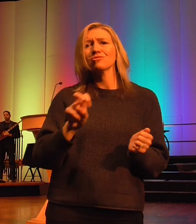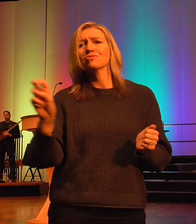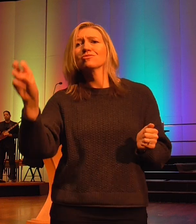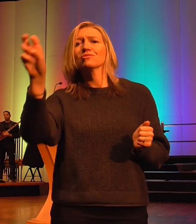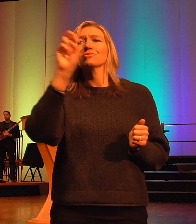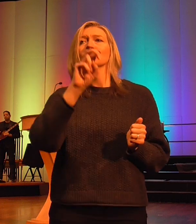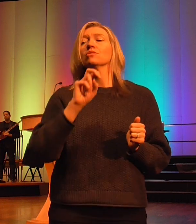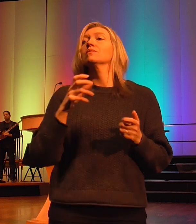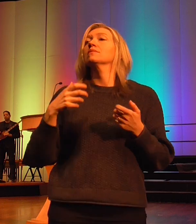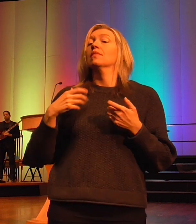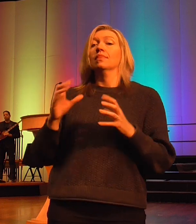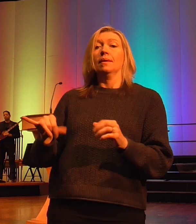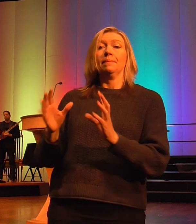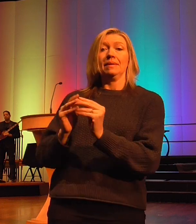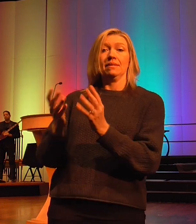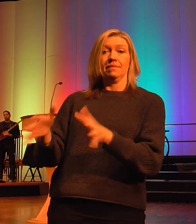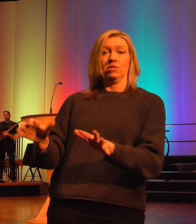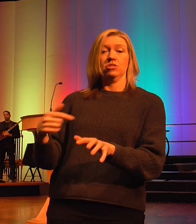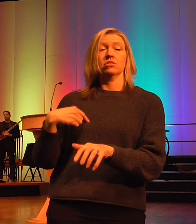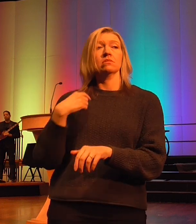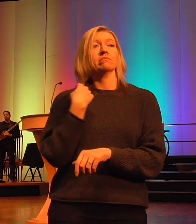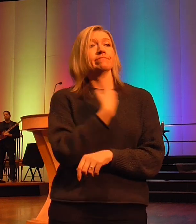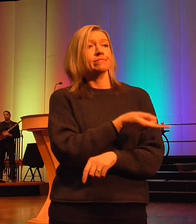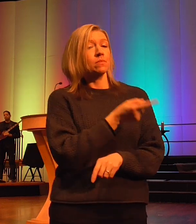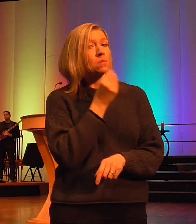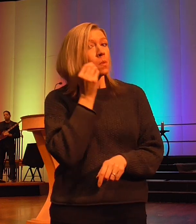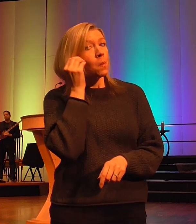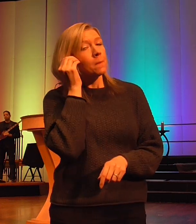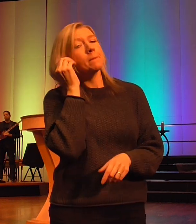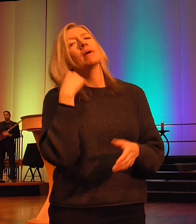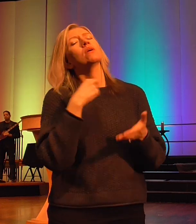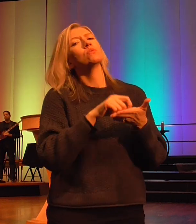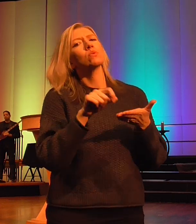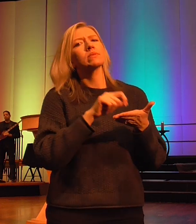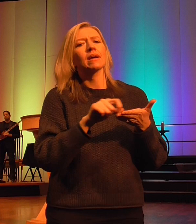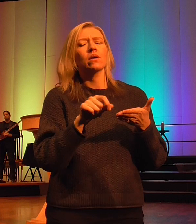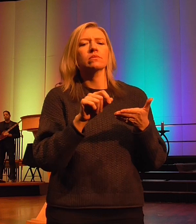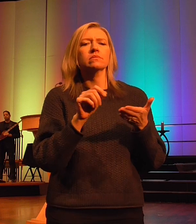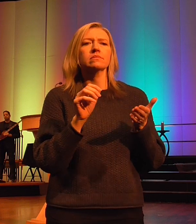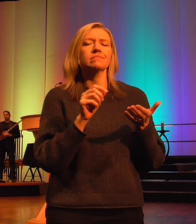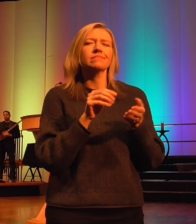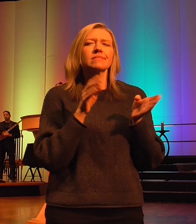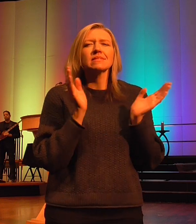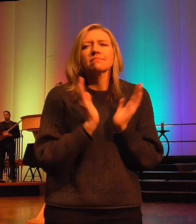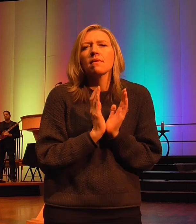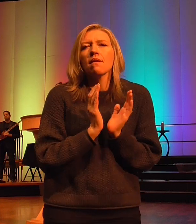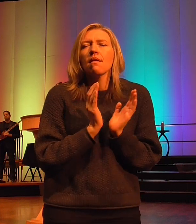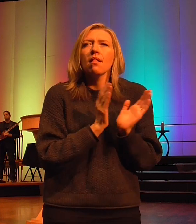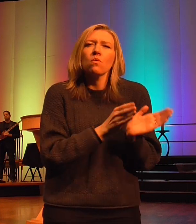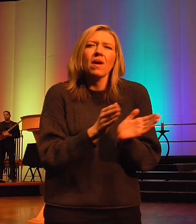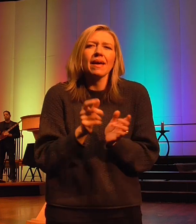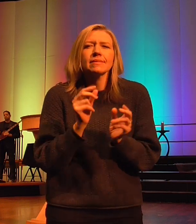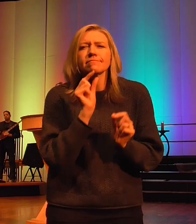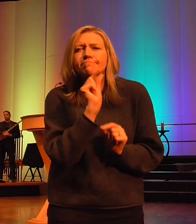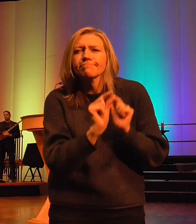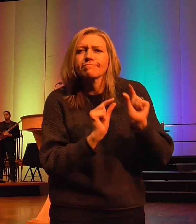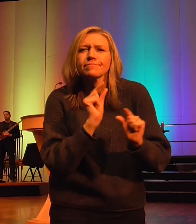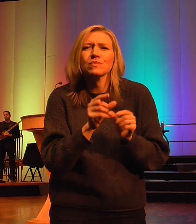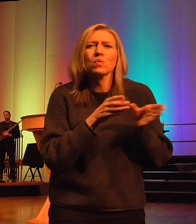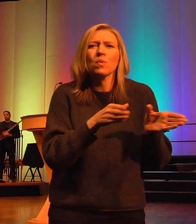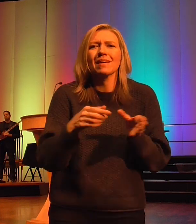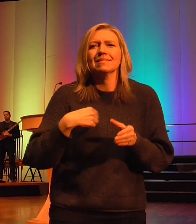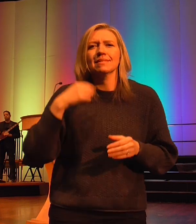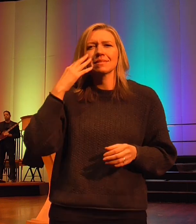home after hearing you say that and wrote down the ways, all the smallest ways that I experience